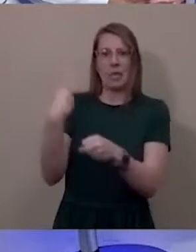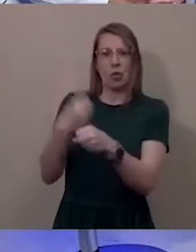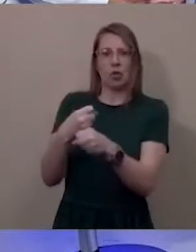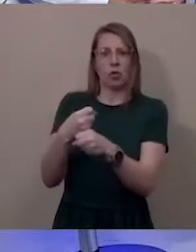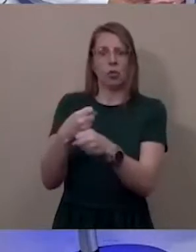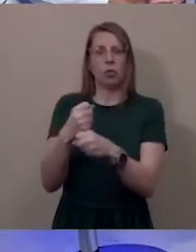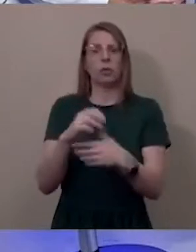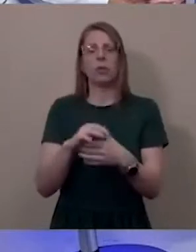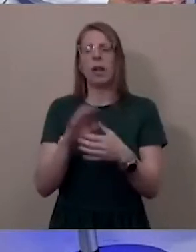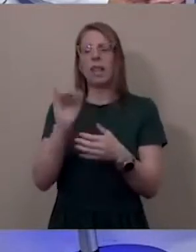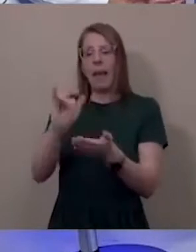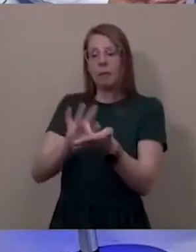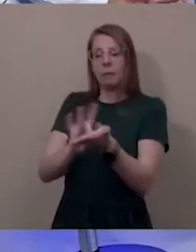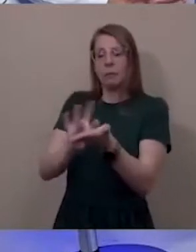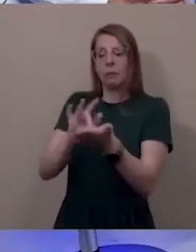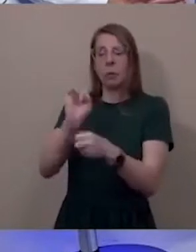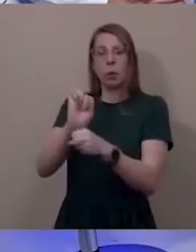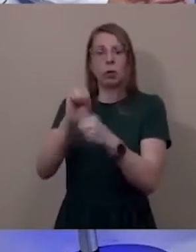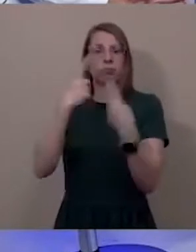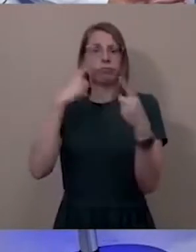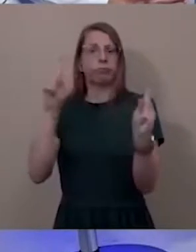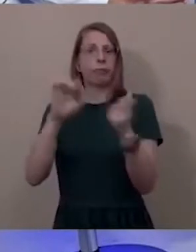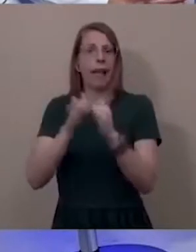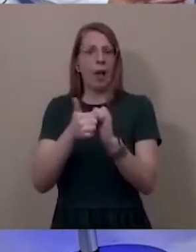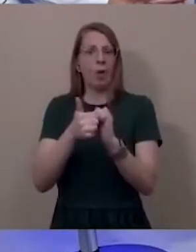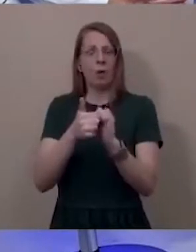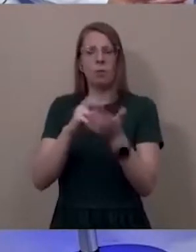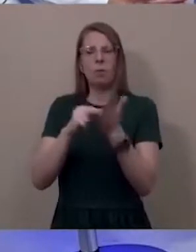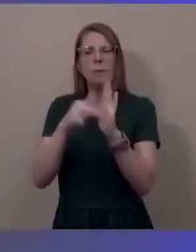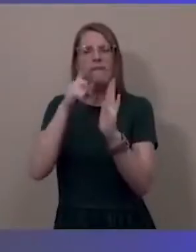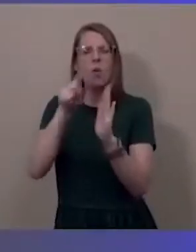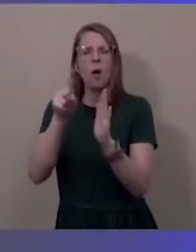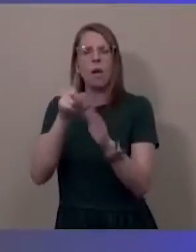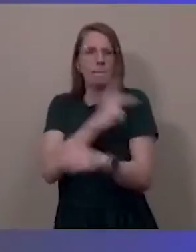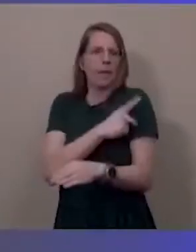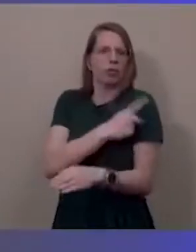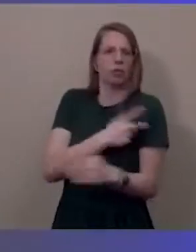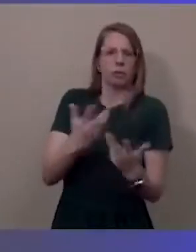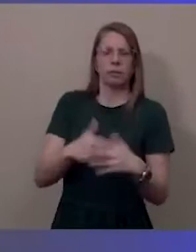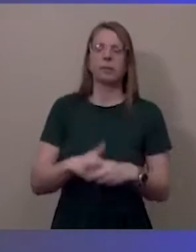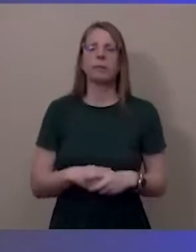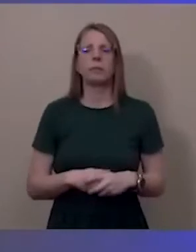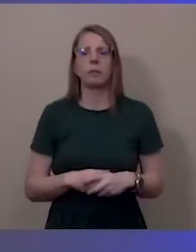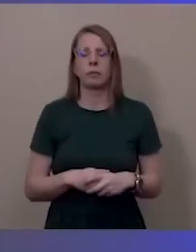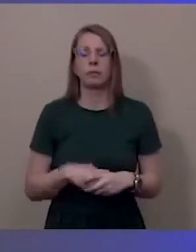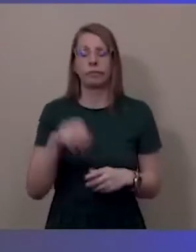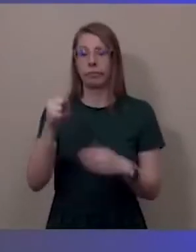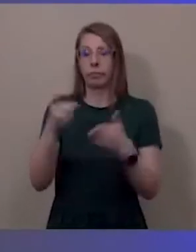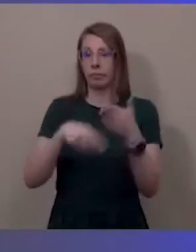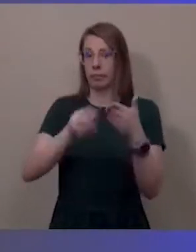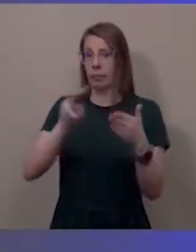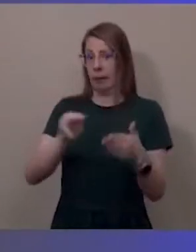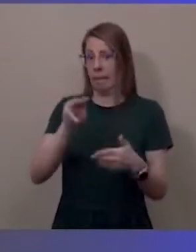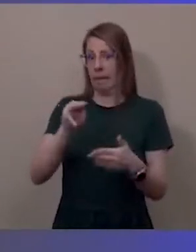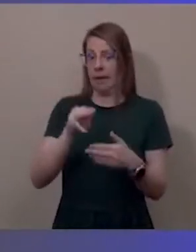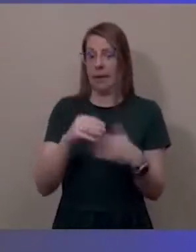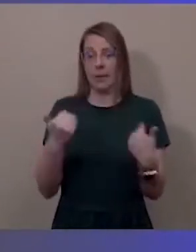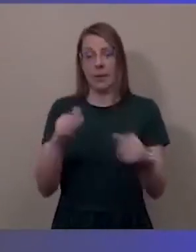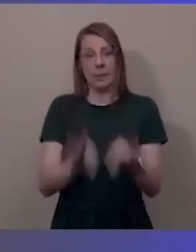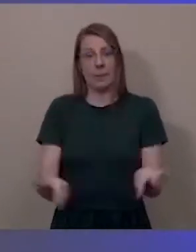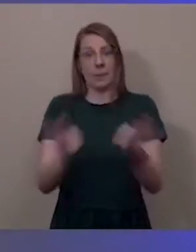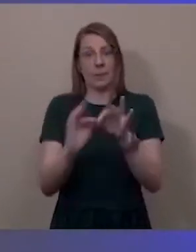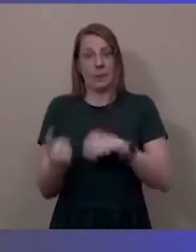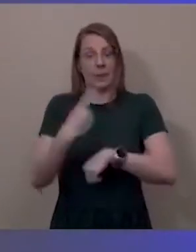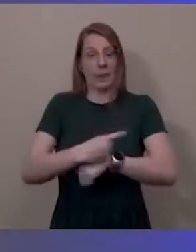bit about how that drug works. What could it mean for patients? Yeah. So, yes, next Monday is a big day that we've been